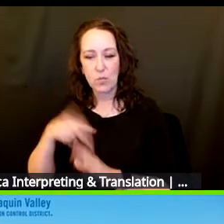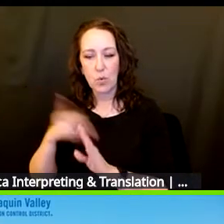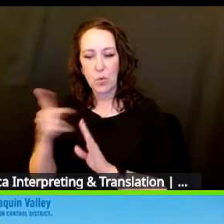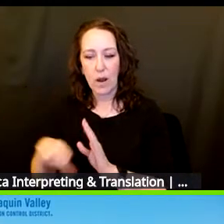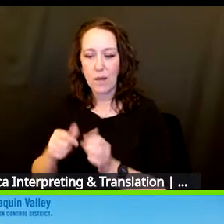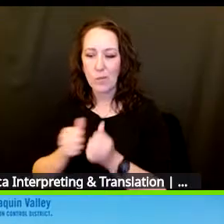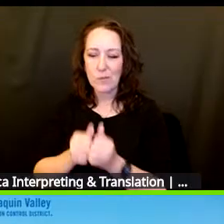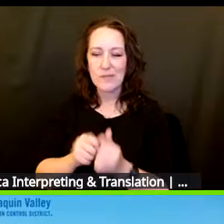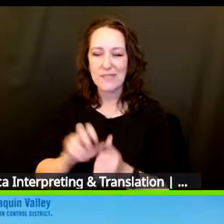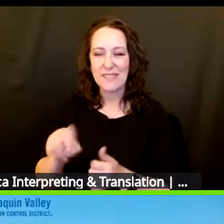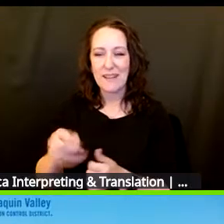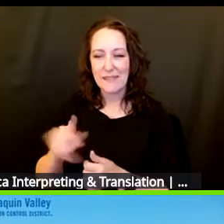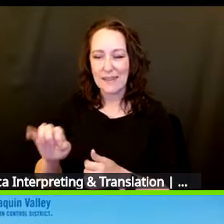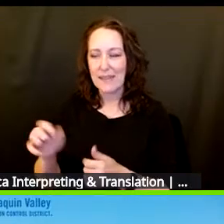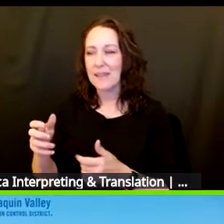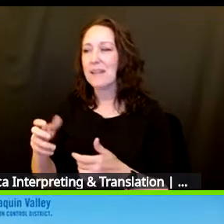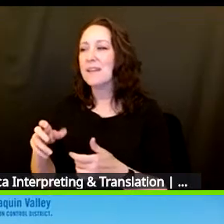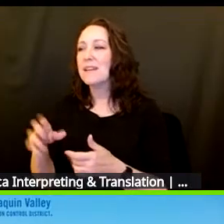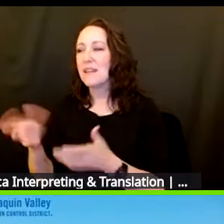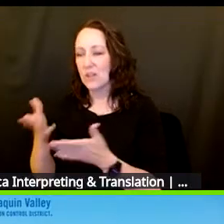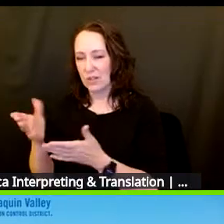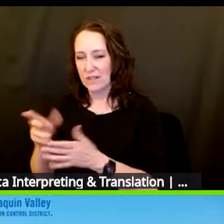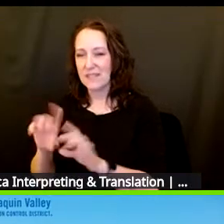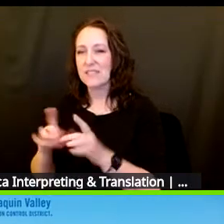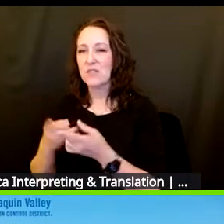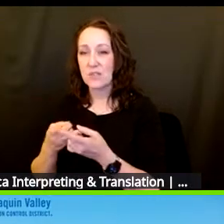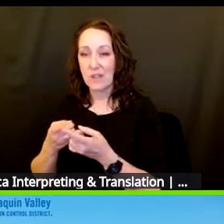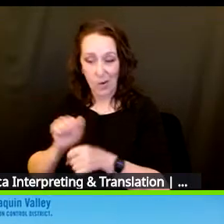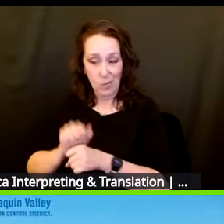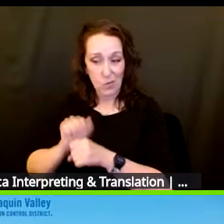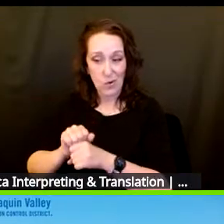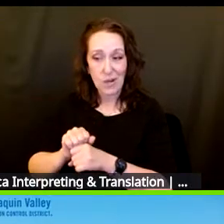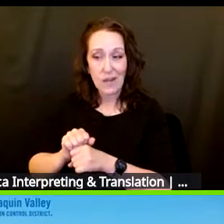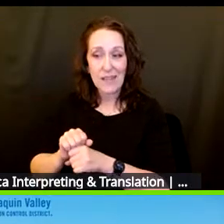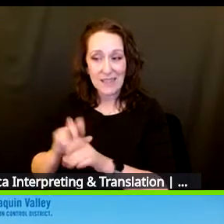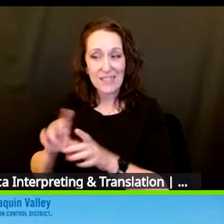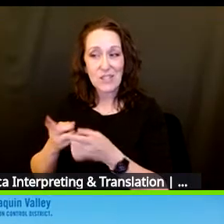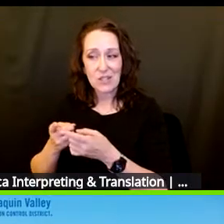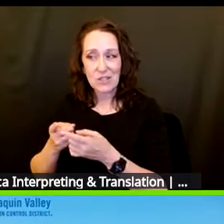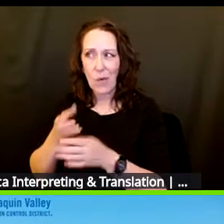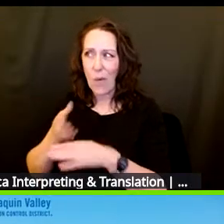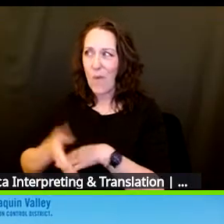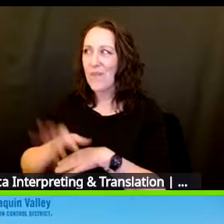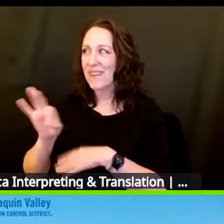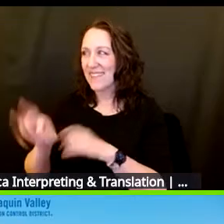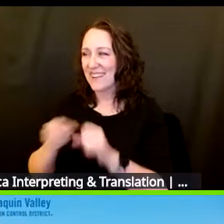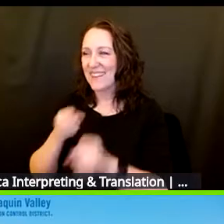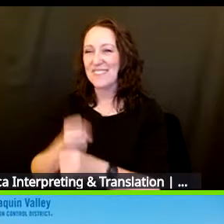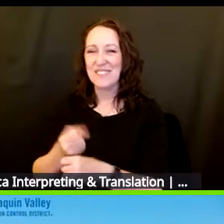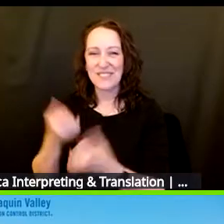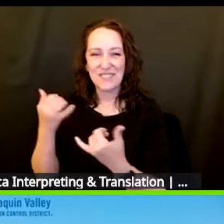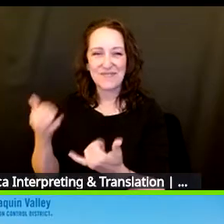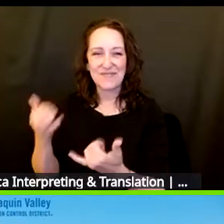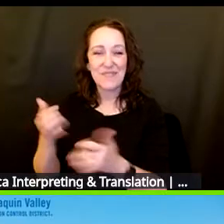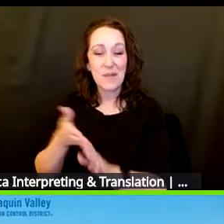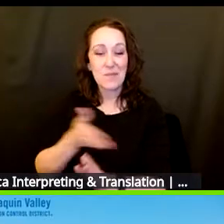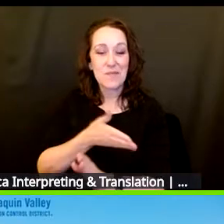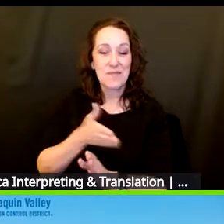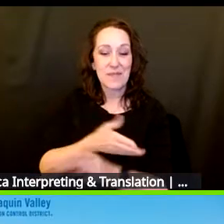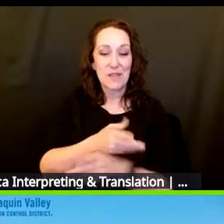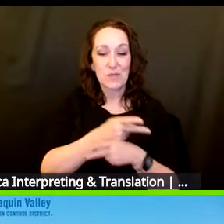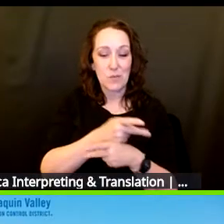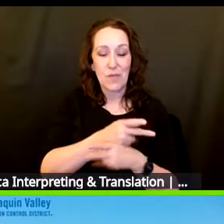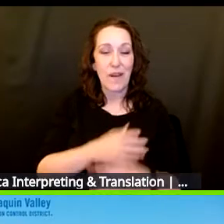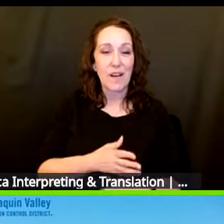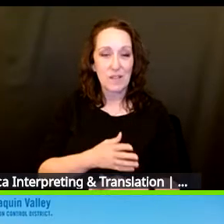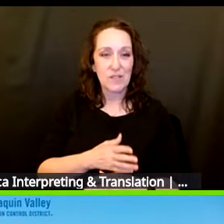at the district. I've actually worked at the district for over 9 years now. So I was previously a supervisor in the